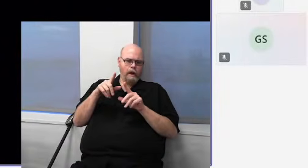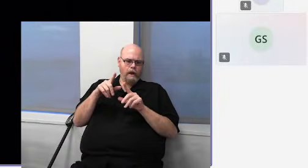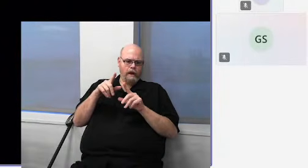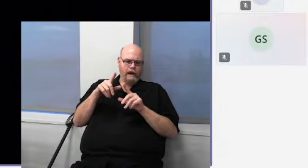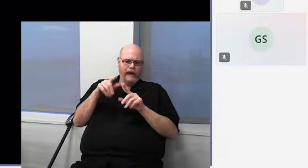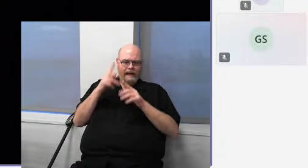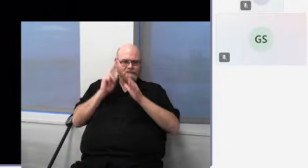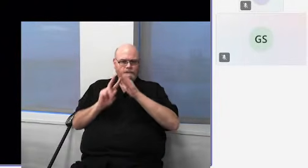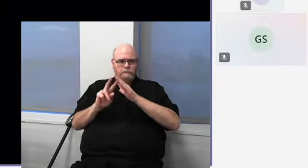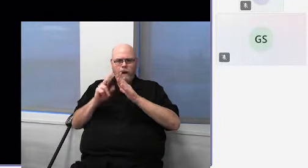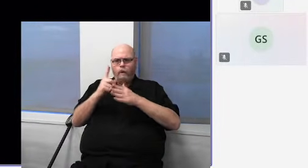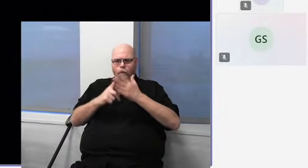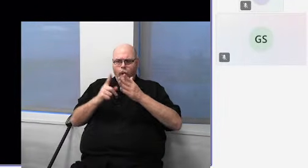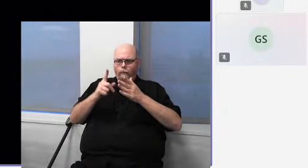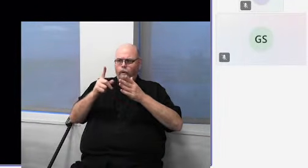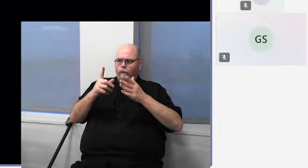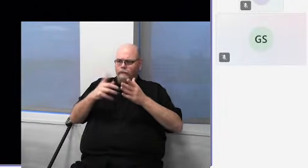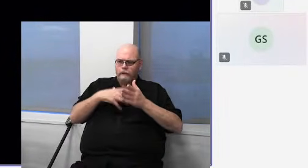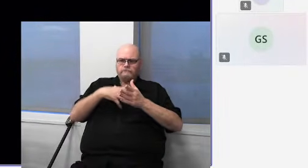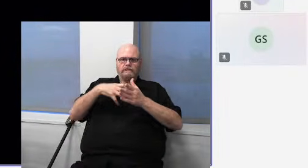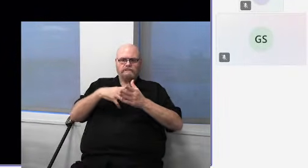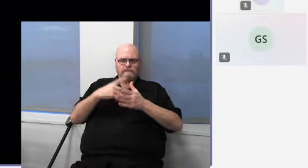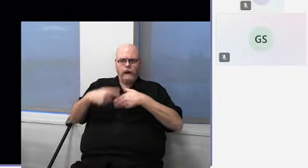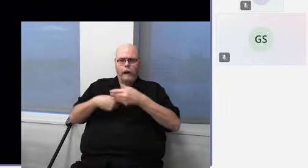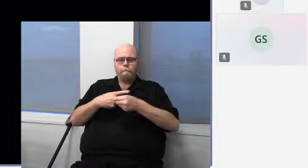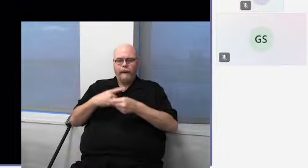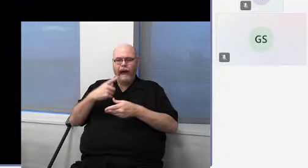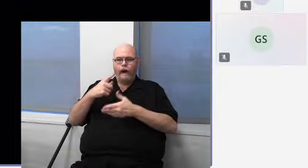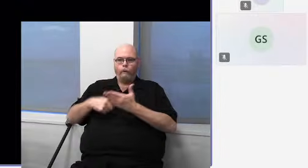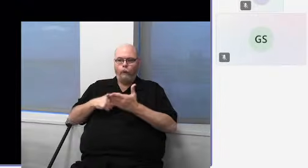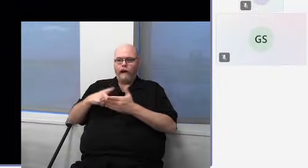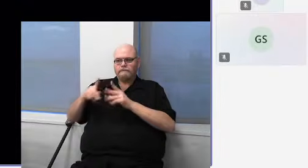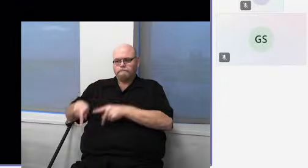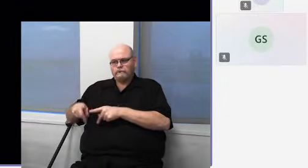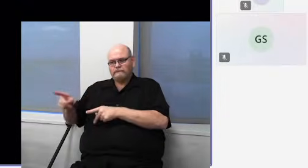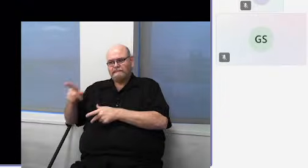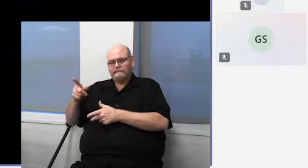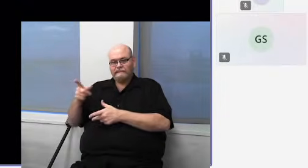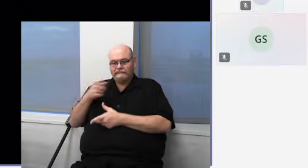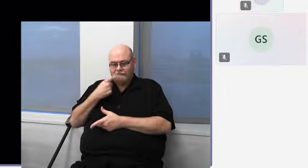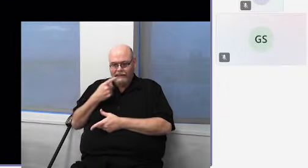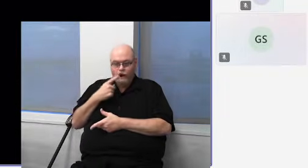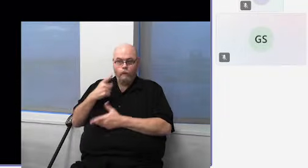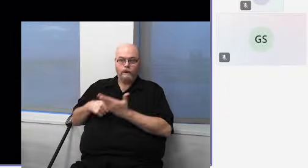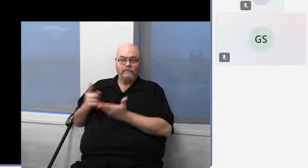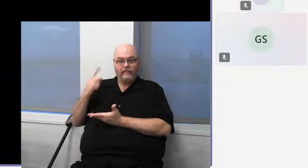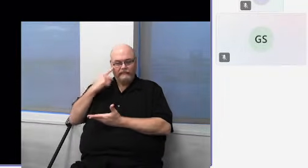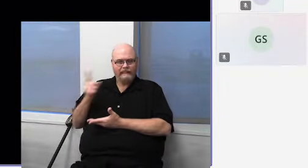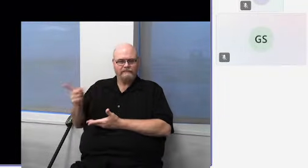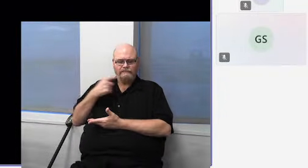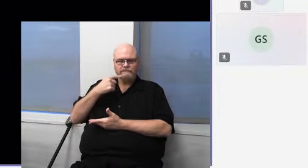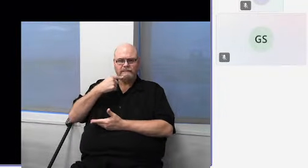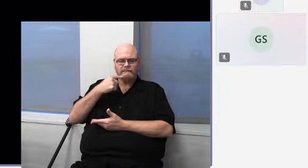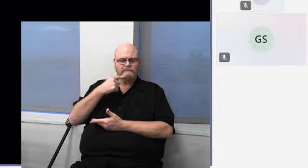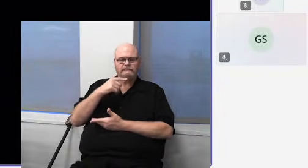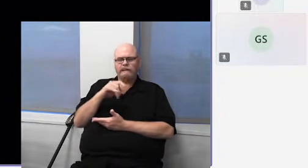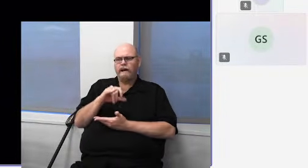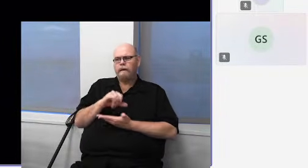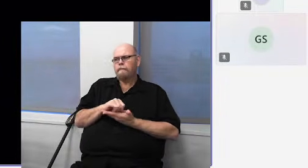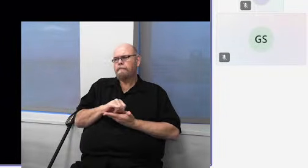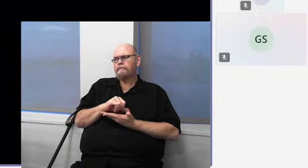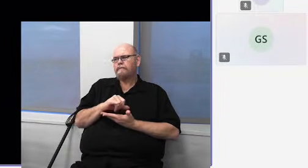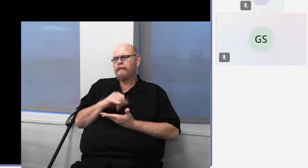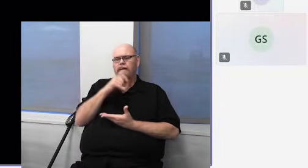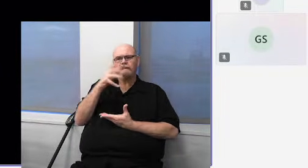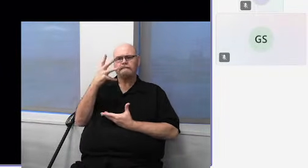objections on hearsay, for example, and we don't know right now the personal knowledge of this person, although we know her position in Core